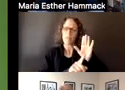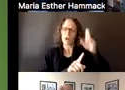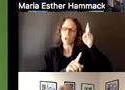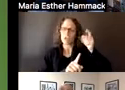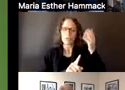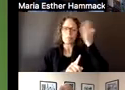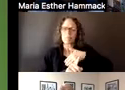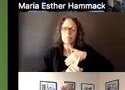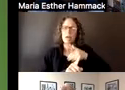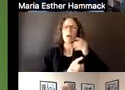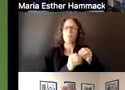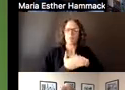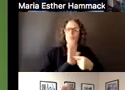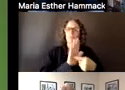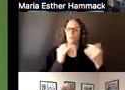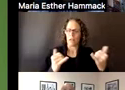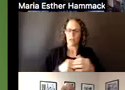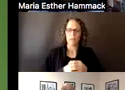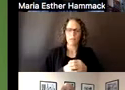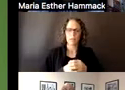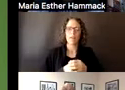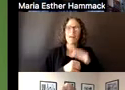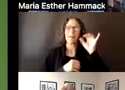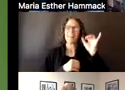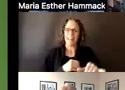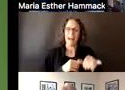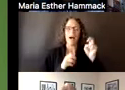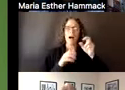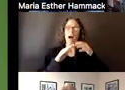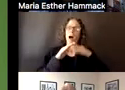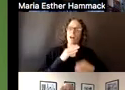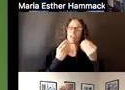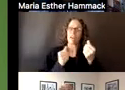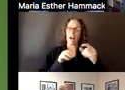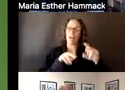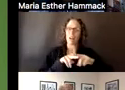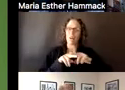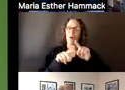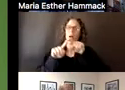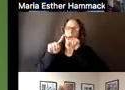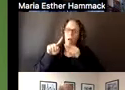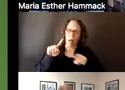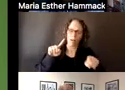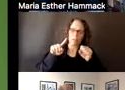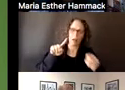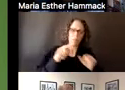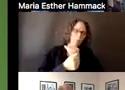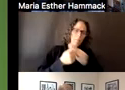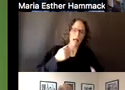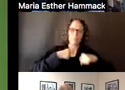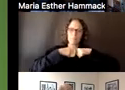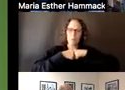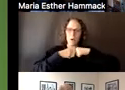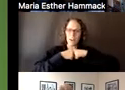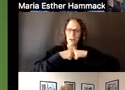on a journey on the lesser known Underground Railroad to the south beyond the US border. She will highlight how Black liberation